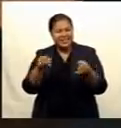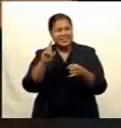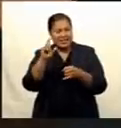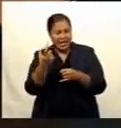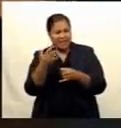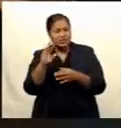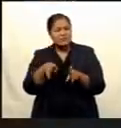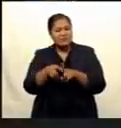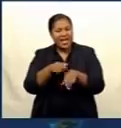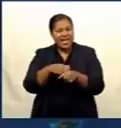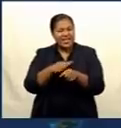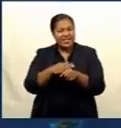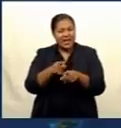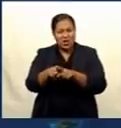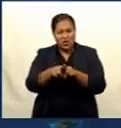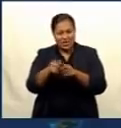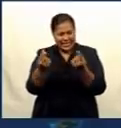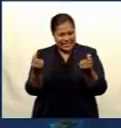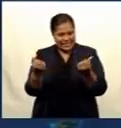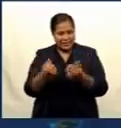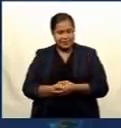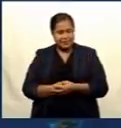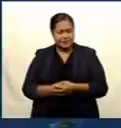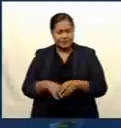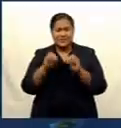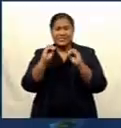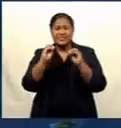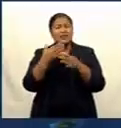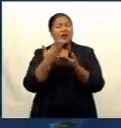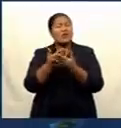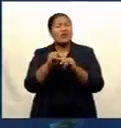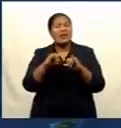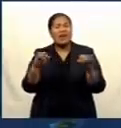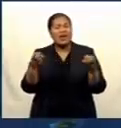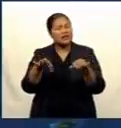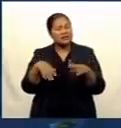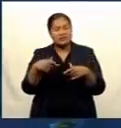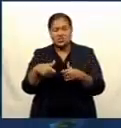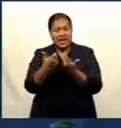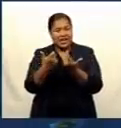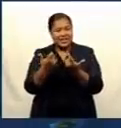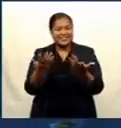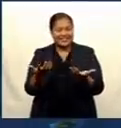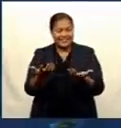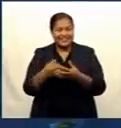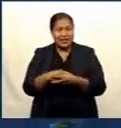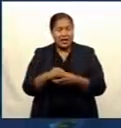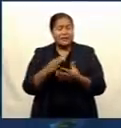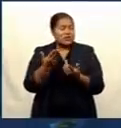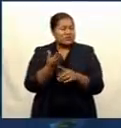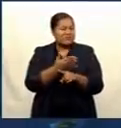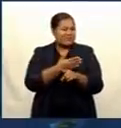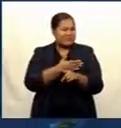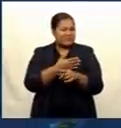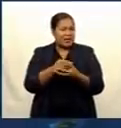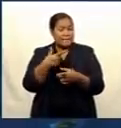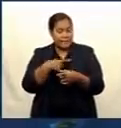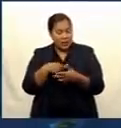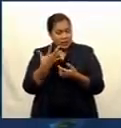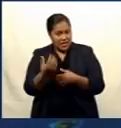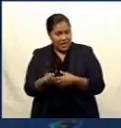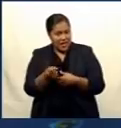make learning easier. Teaching online has become quite challenging as well. Recently, I've been, because we've had